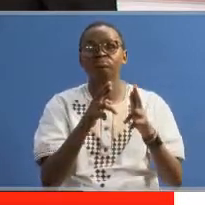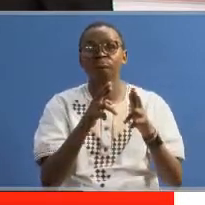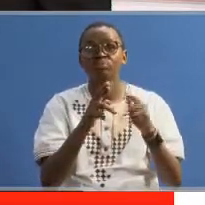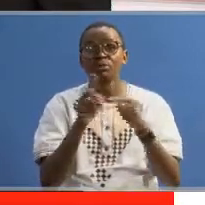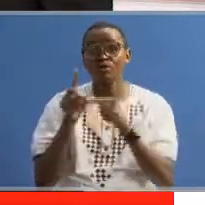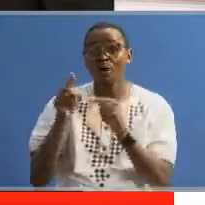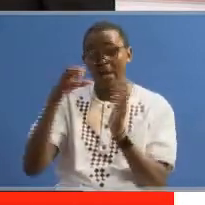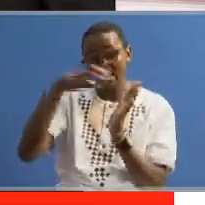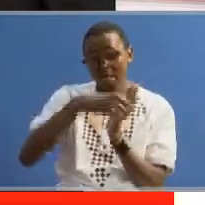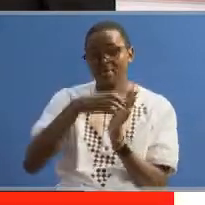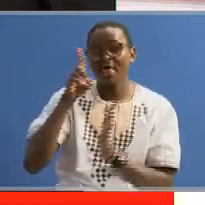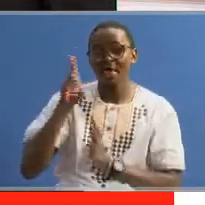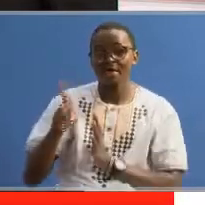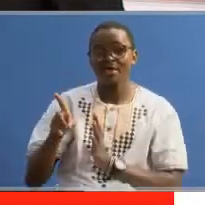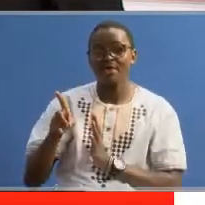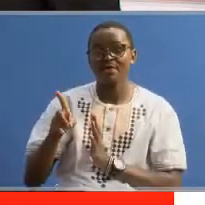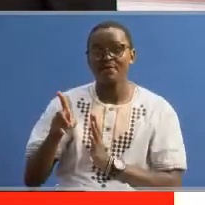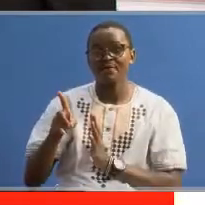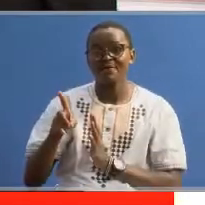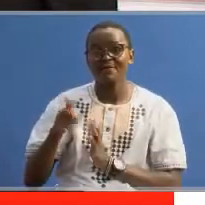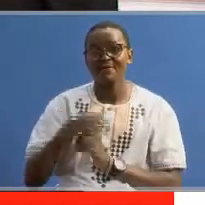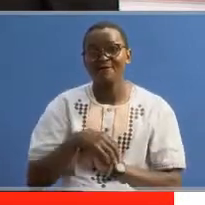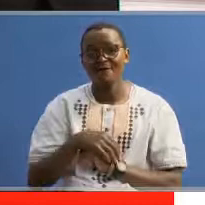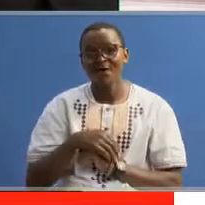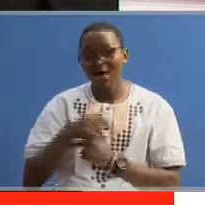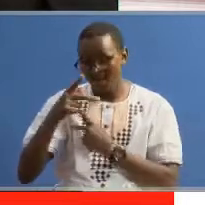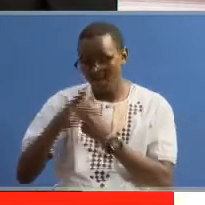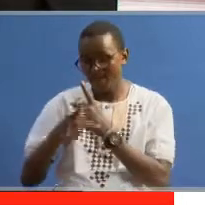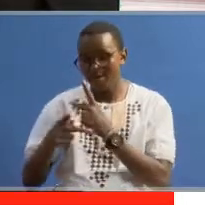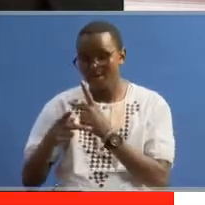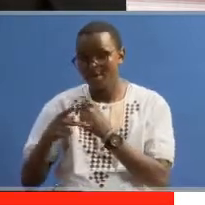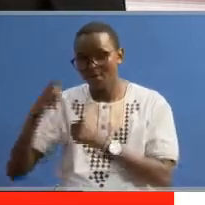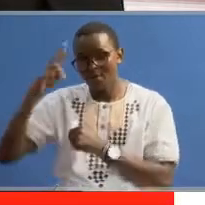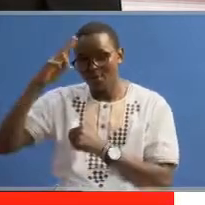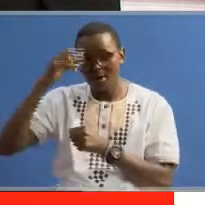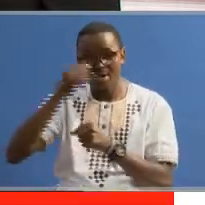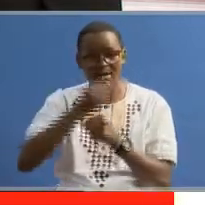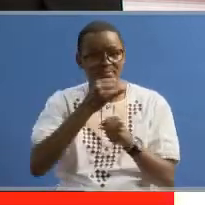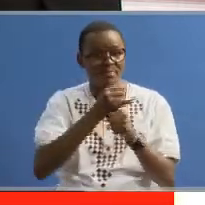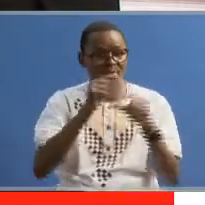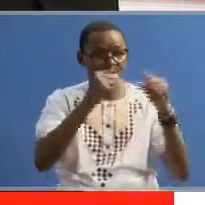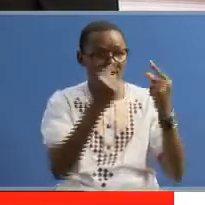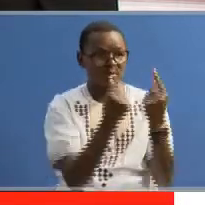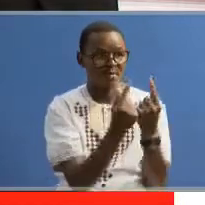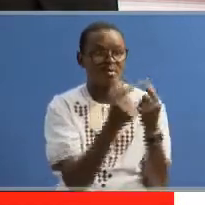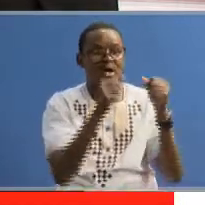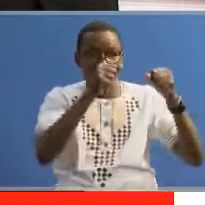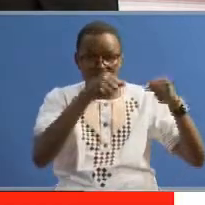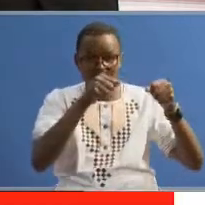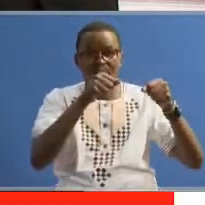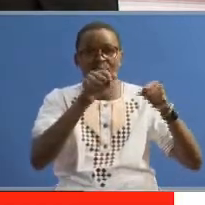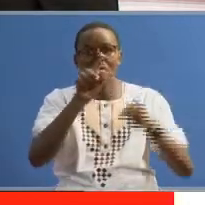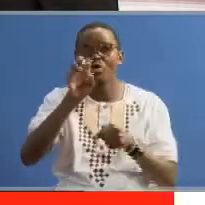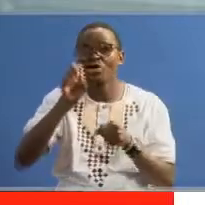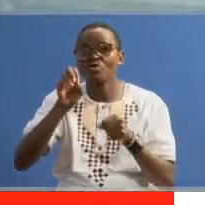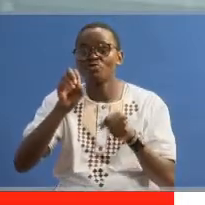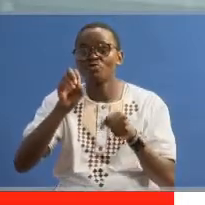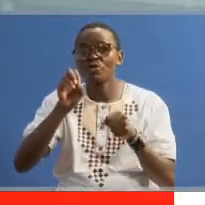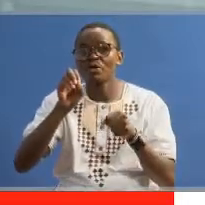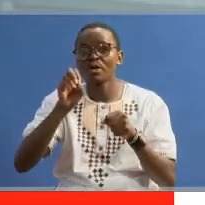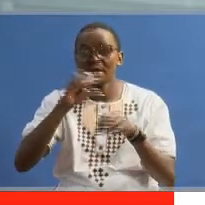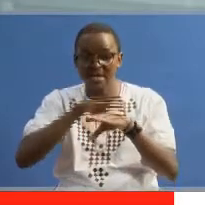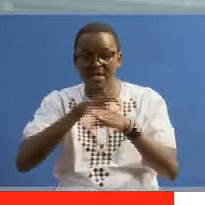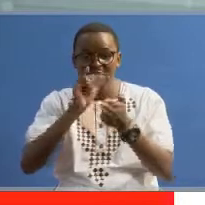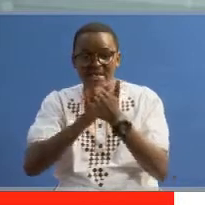report your case there, and partners around the police working group will be able to take that